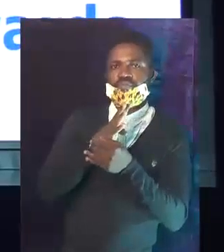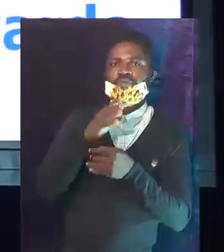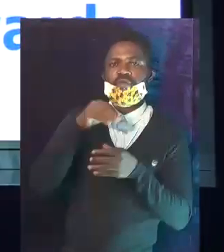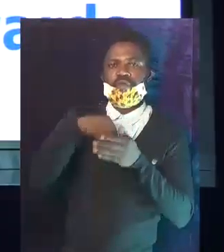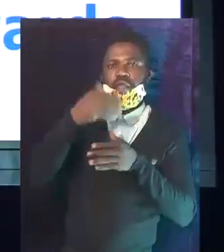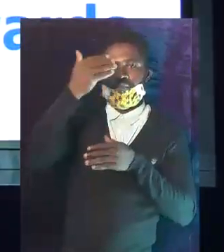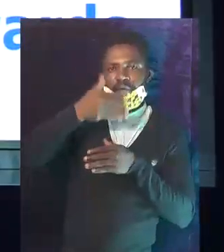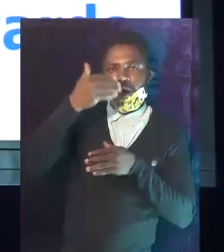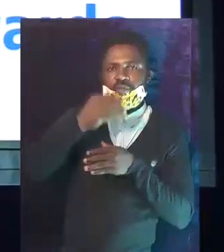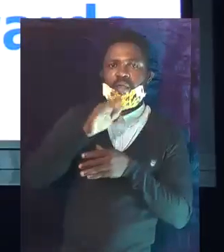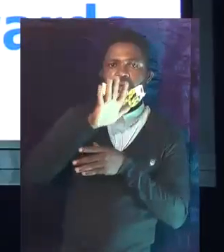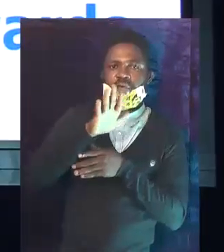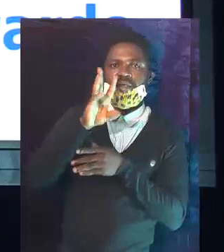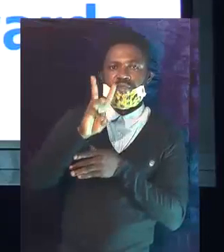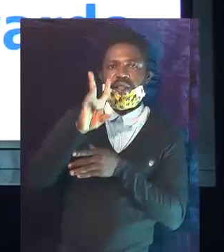in front,